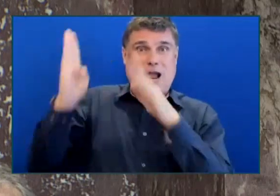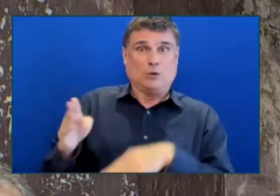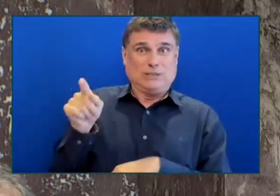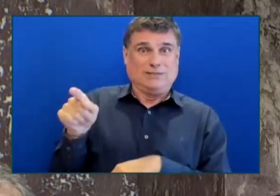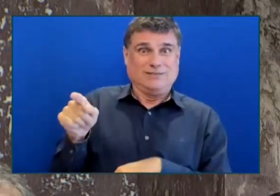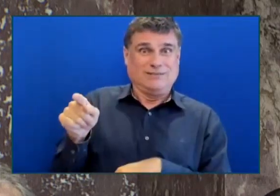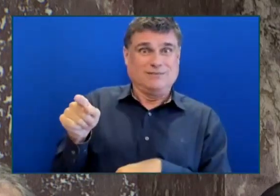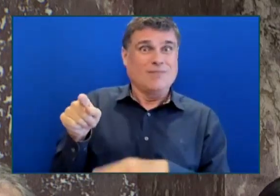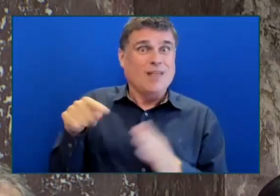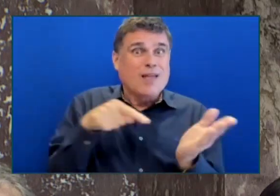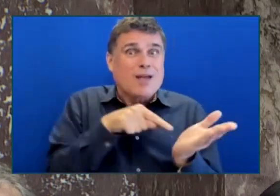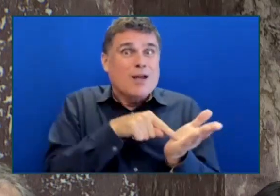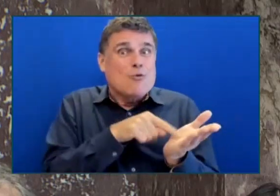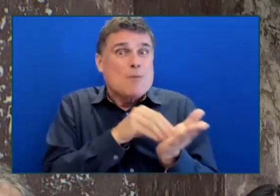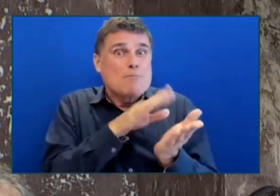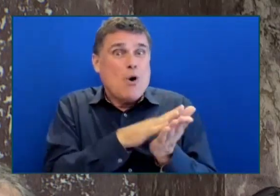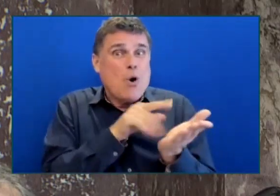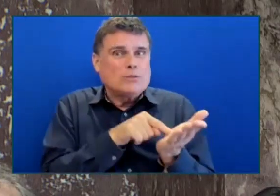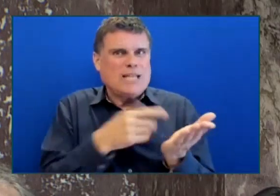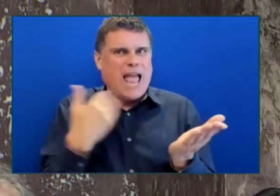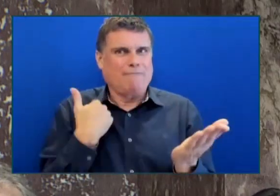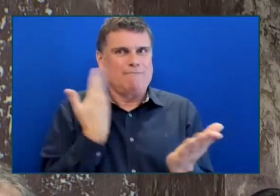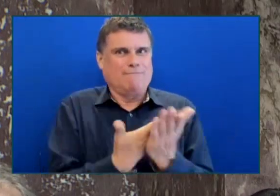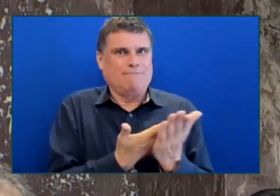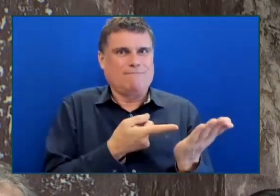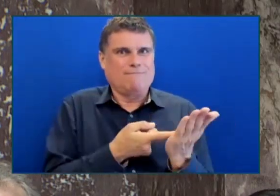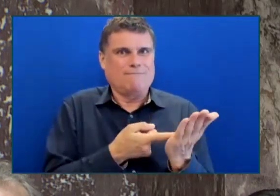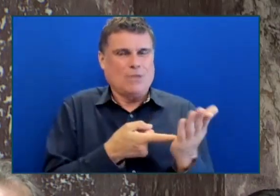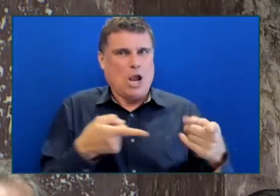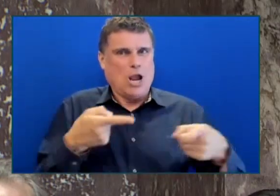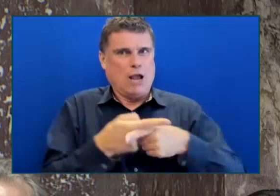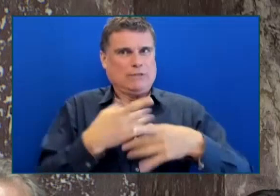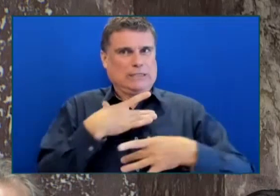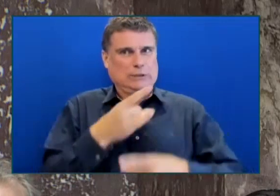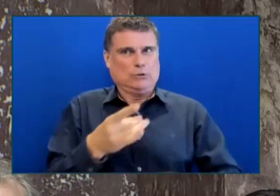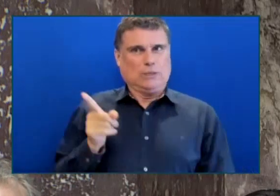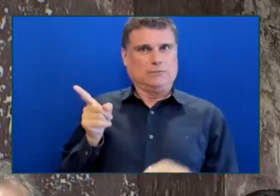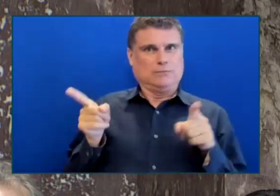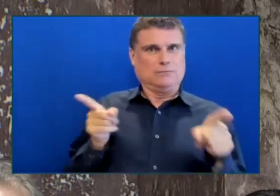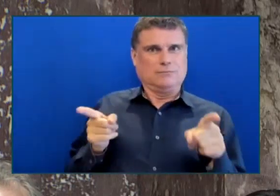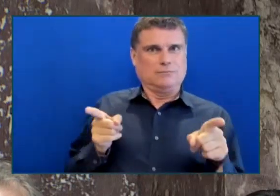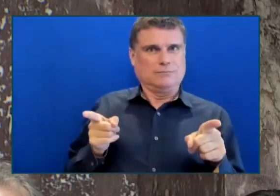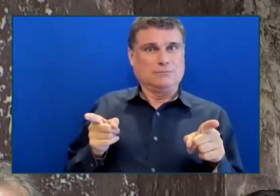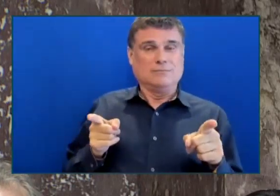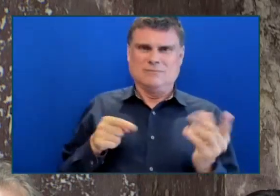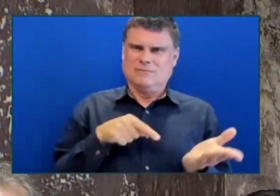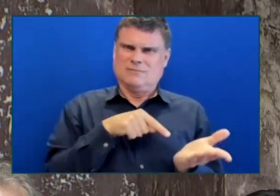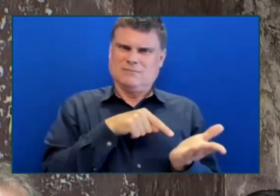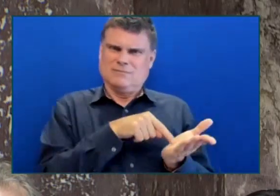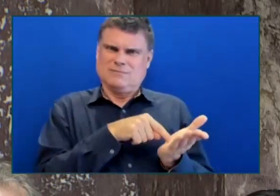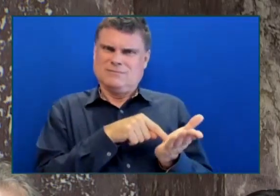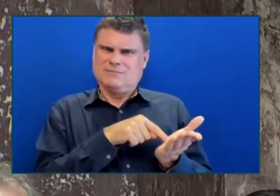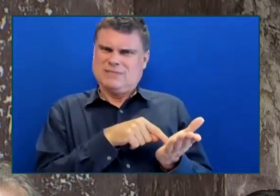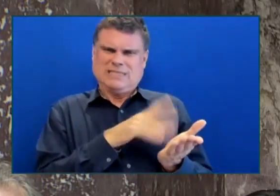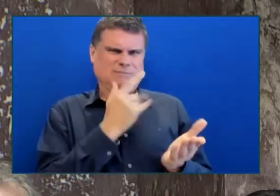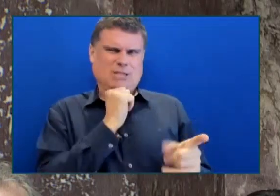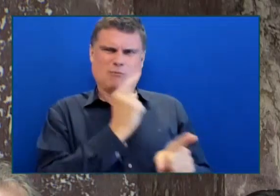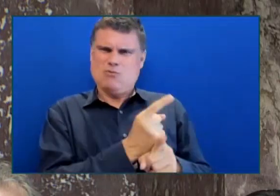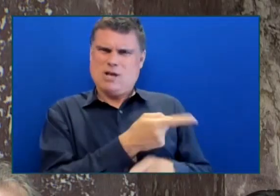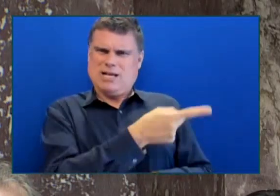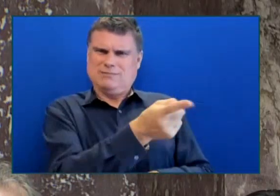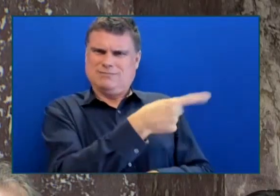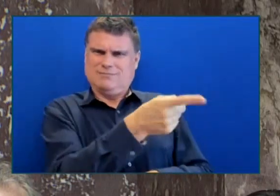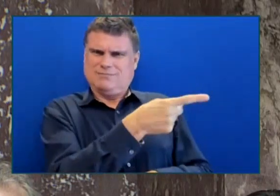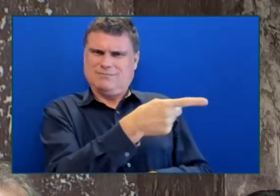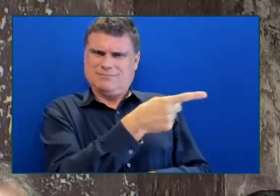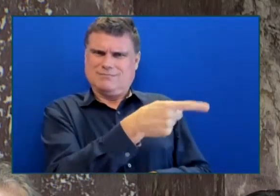the letter says something is definitely not right here, and despite past notifications to various parties of potential for the